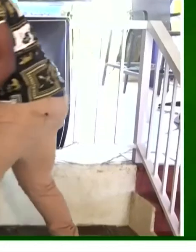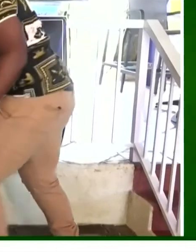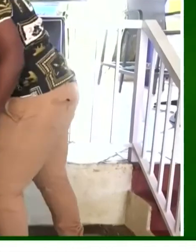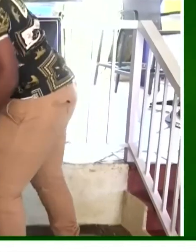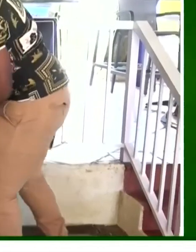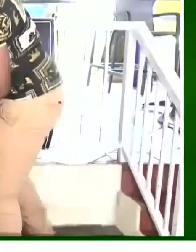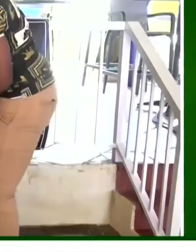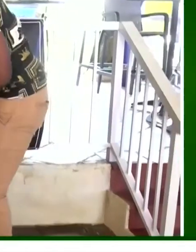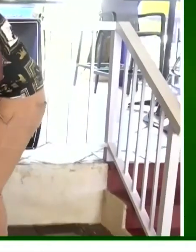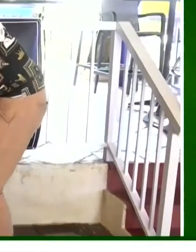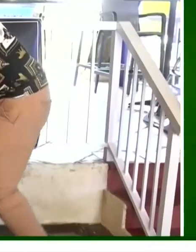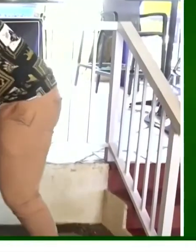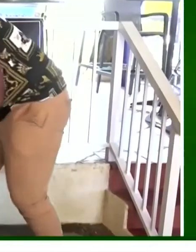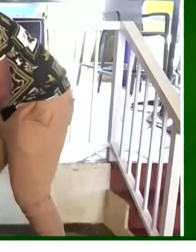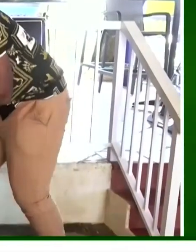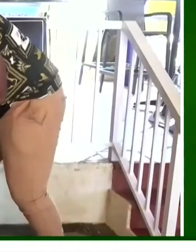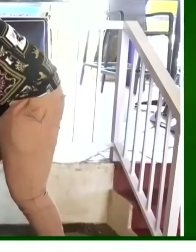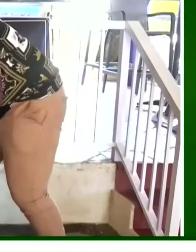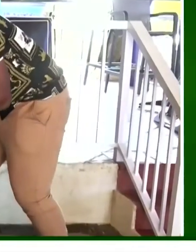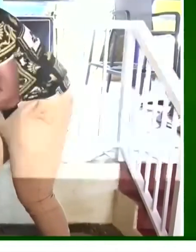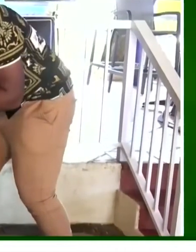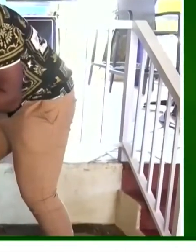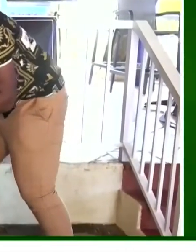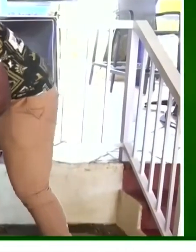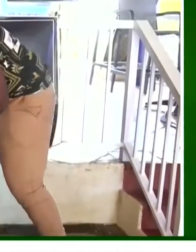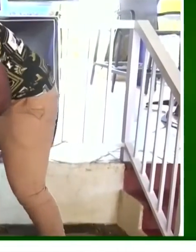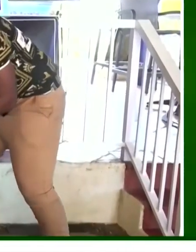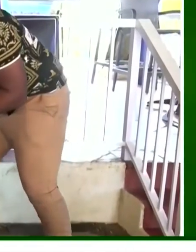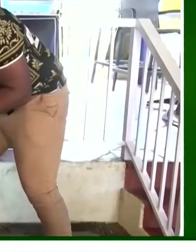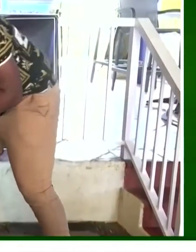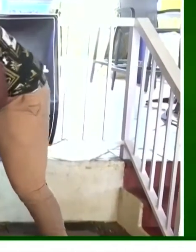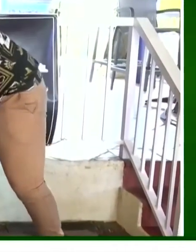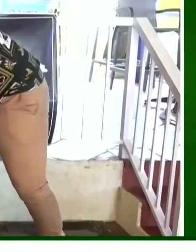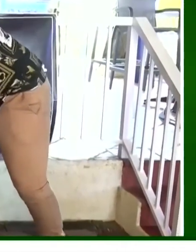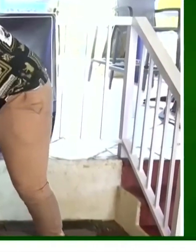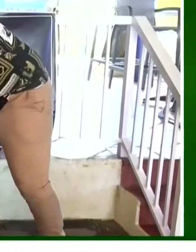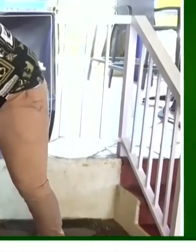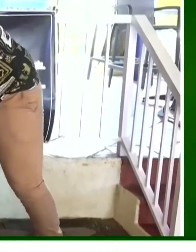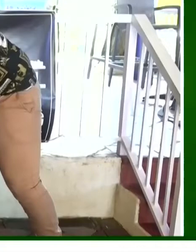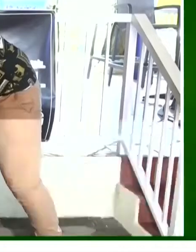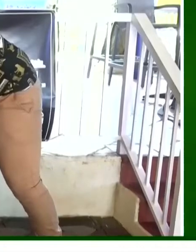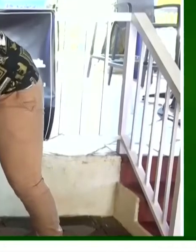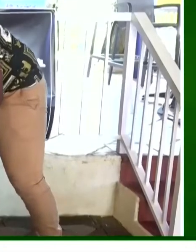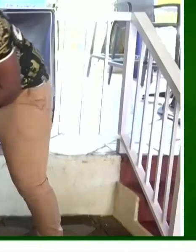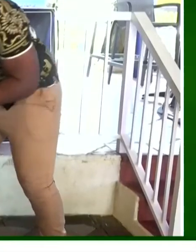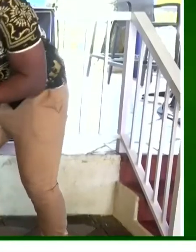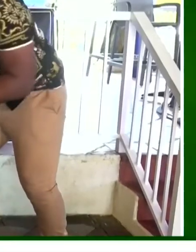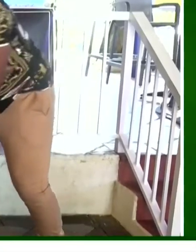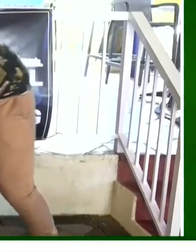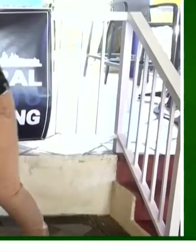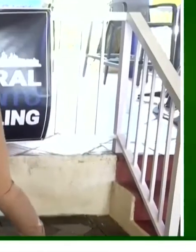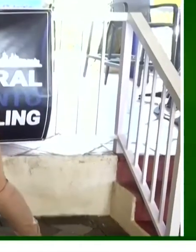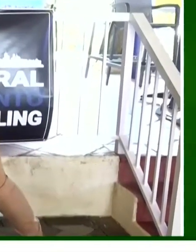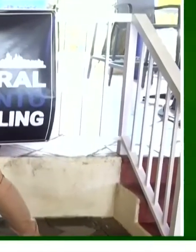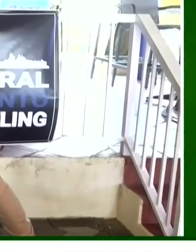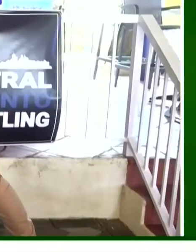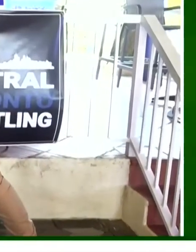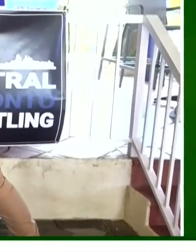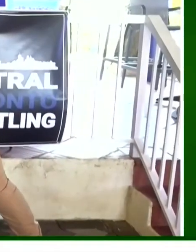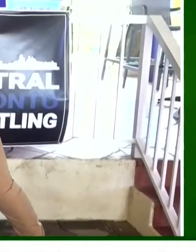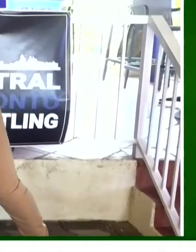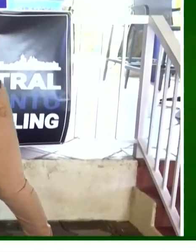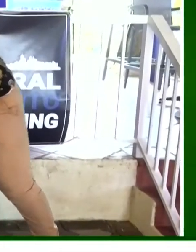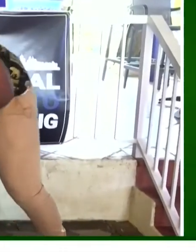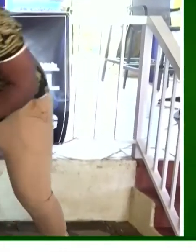to 90 plus, while the women have an opportunity to compete in the 50 kg up to 70 plus. Now, President of the Barbados